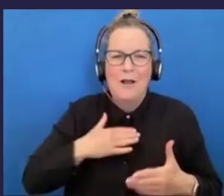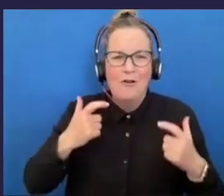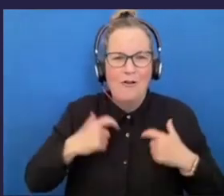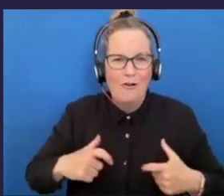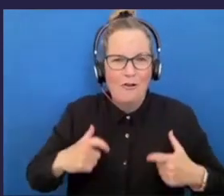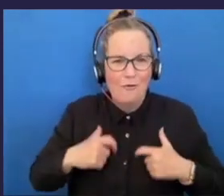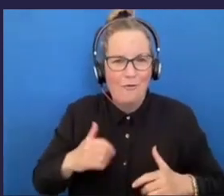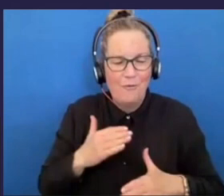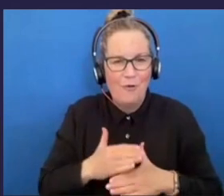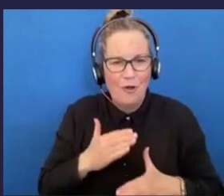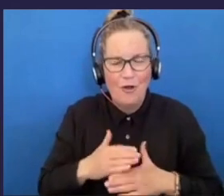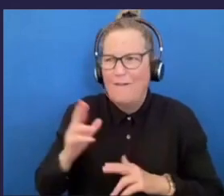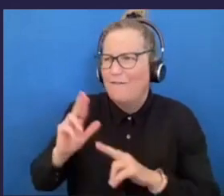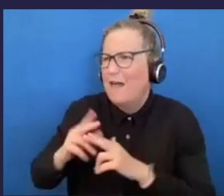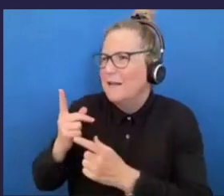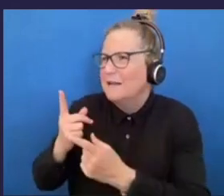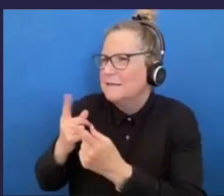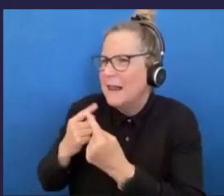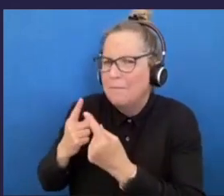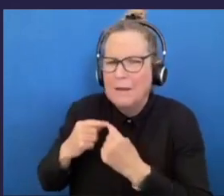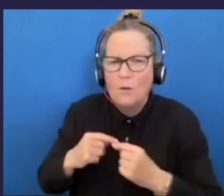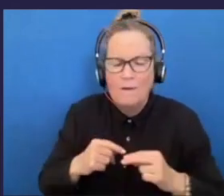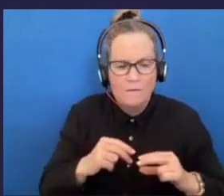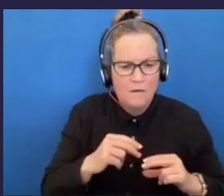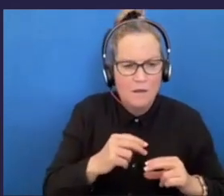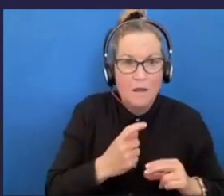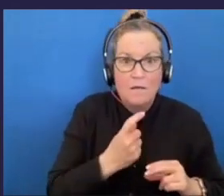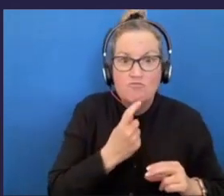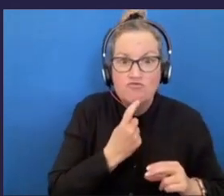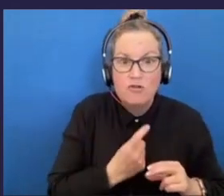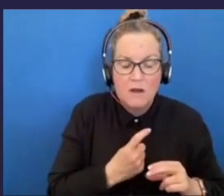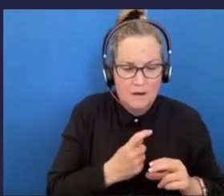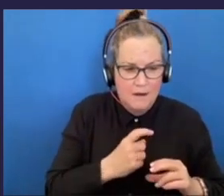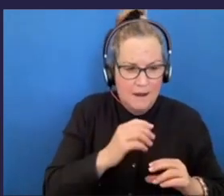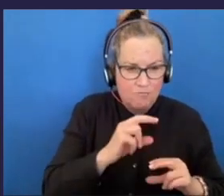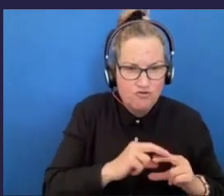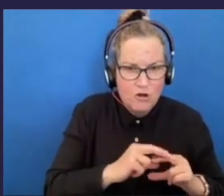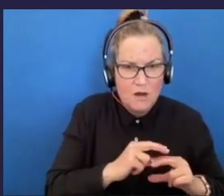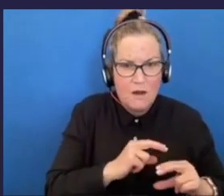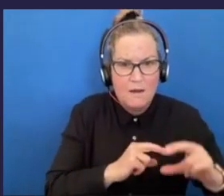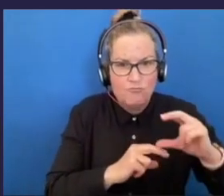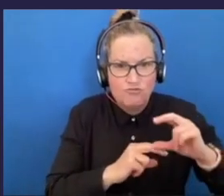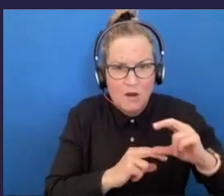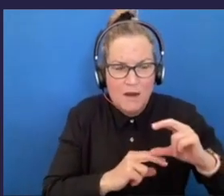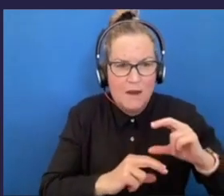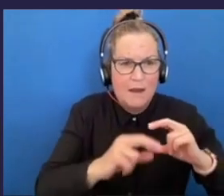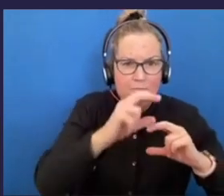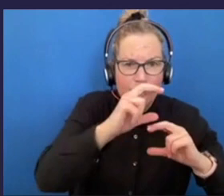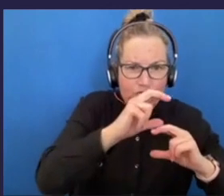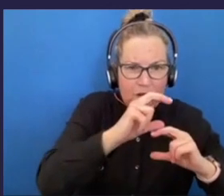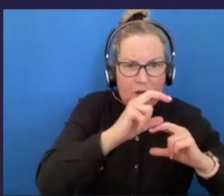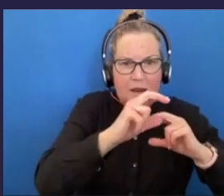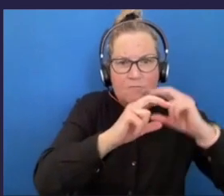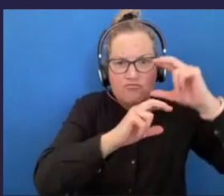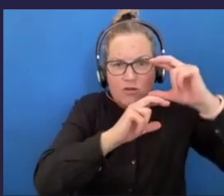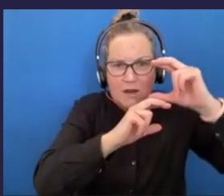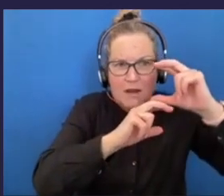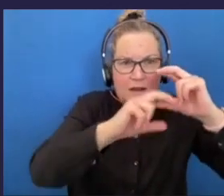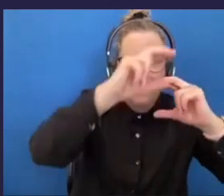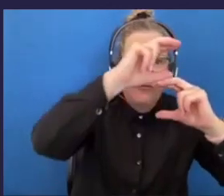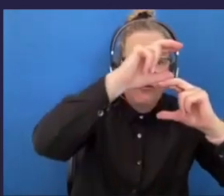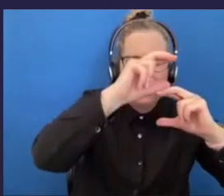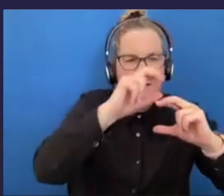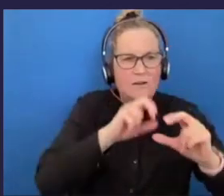me, Lauren, it's about building up the layers. One role or one opportunity at a time, you're building. And that's kind of, taking the journey approach,